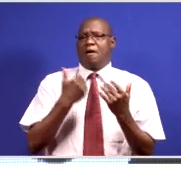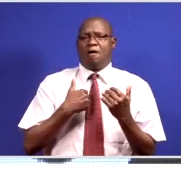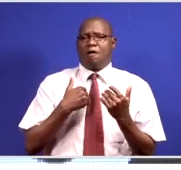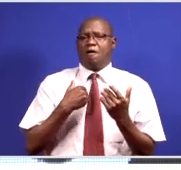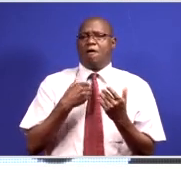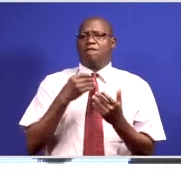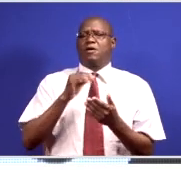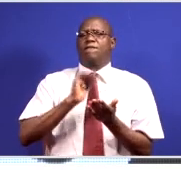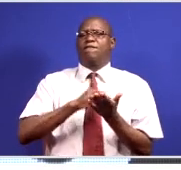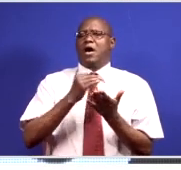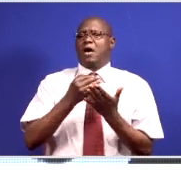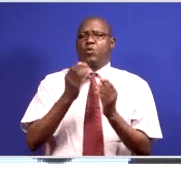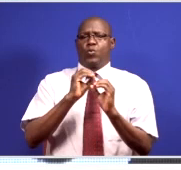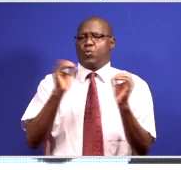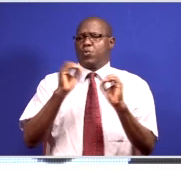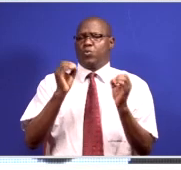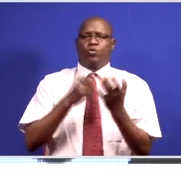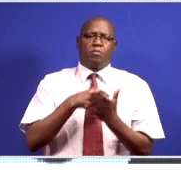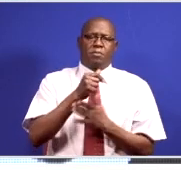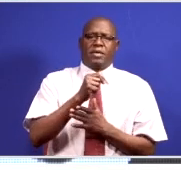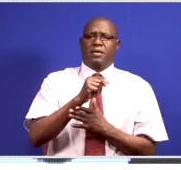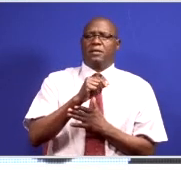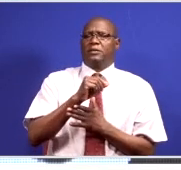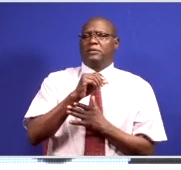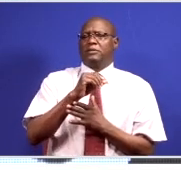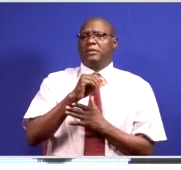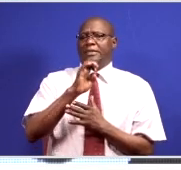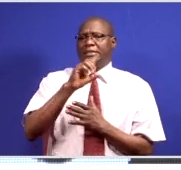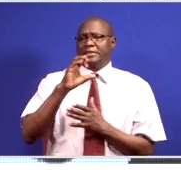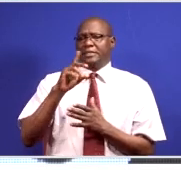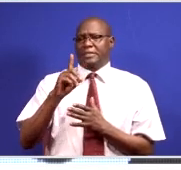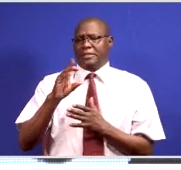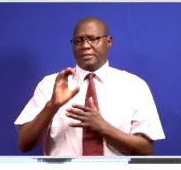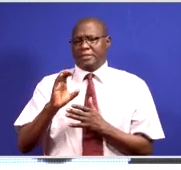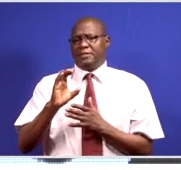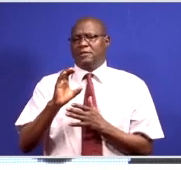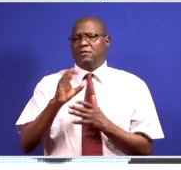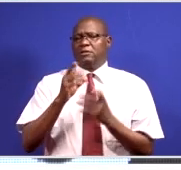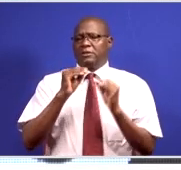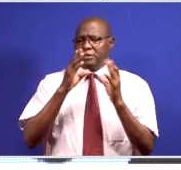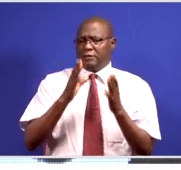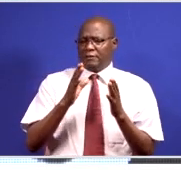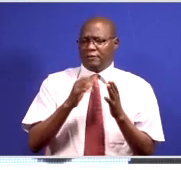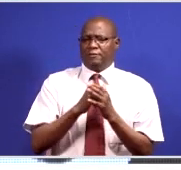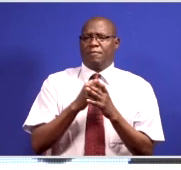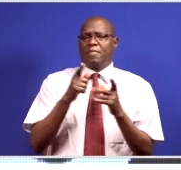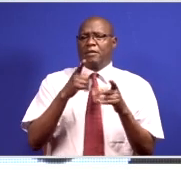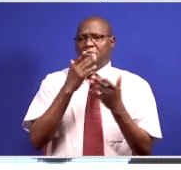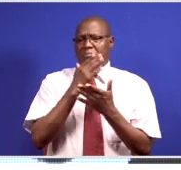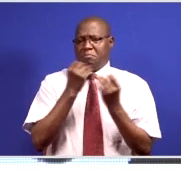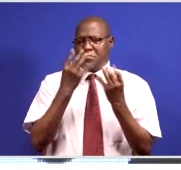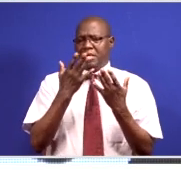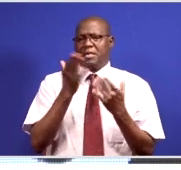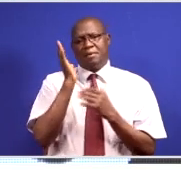to pay ECDE teachers and also to fund CBC practical lessons. The drought has seen many families go to bed hungry and has led